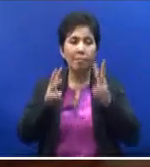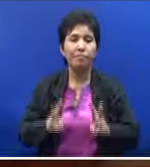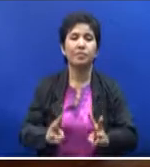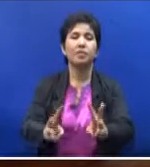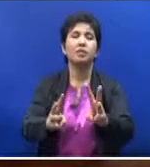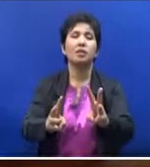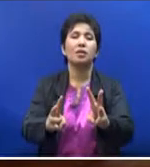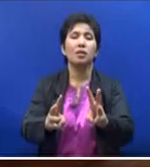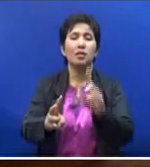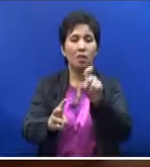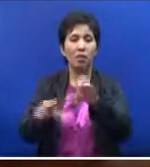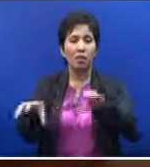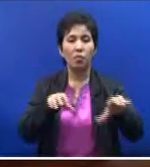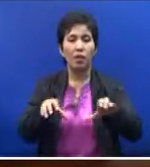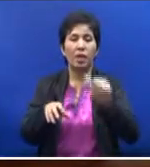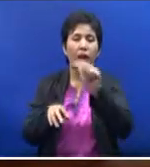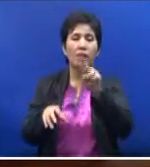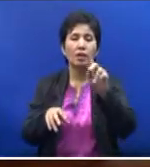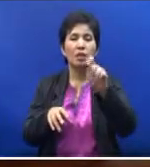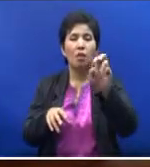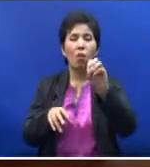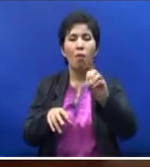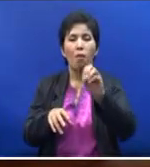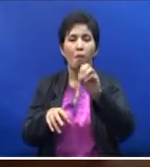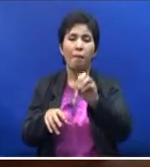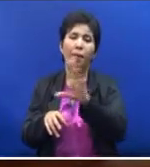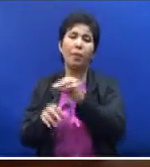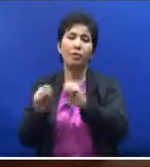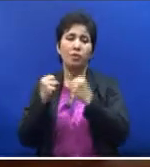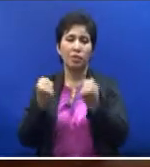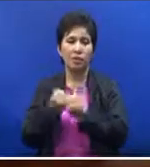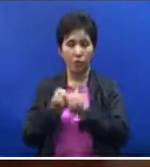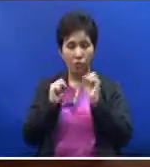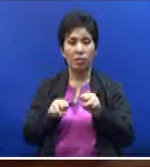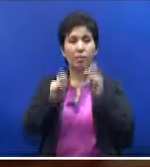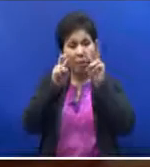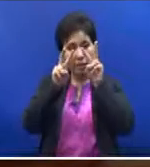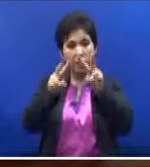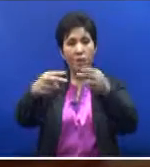research method in conducting anthropological studies. Okay, so I hope you can